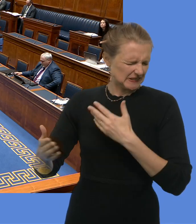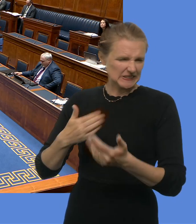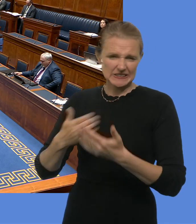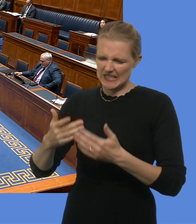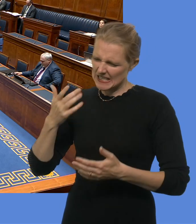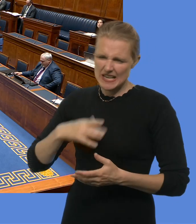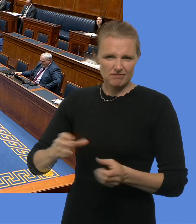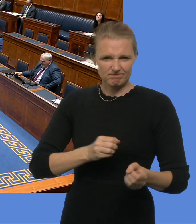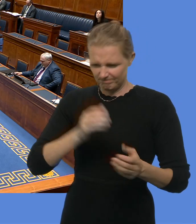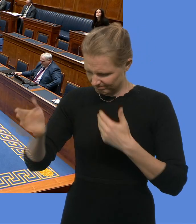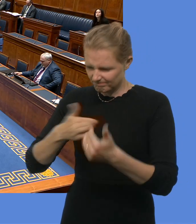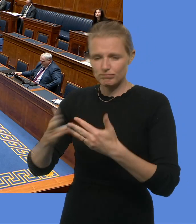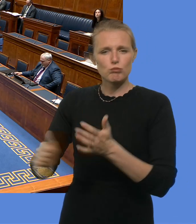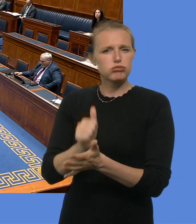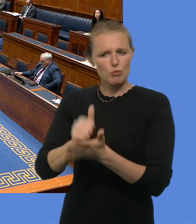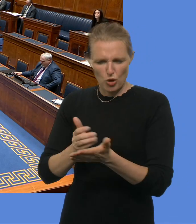Michelle McIlveen.